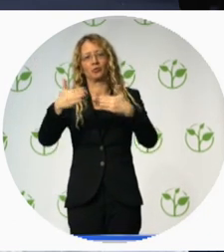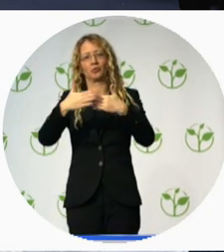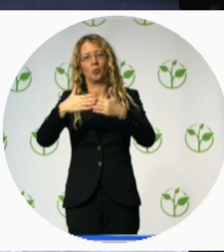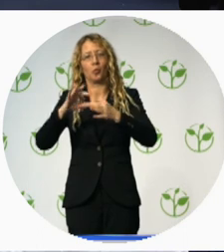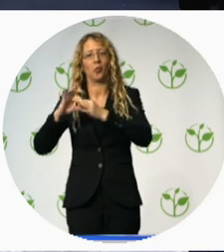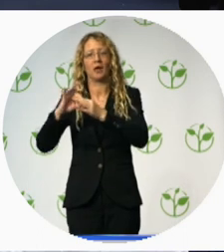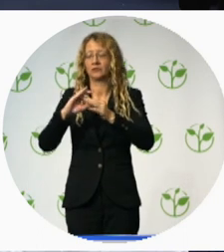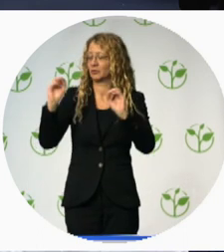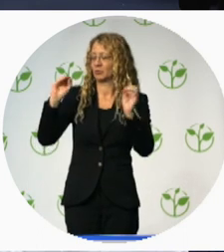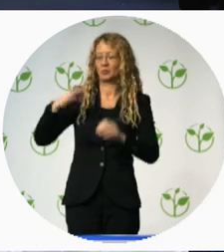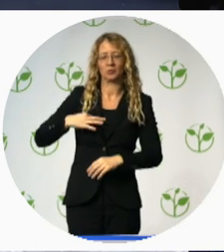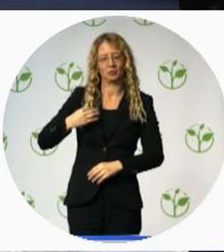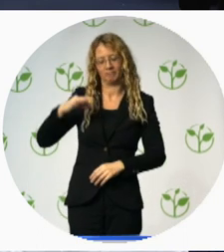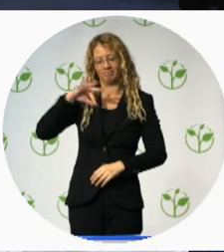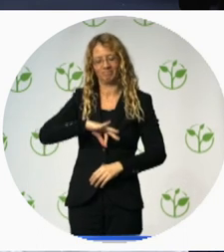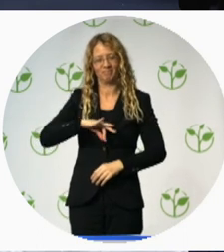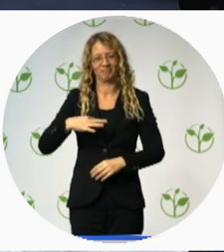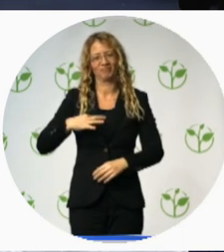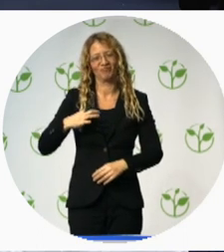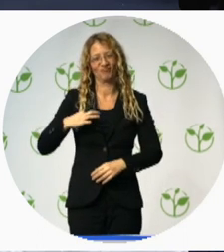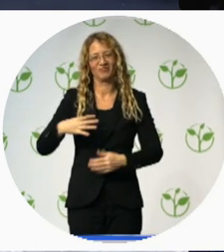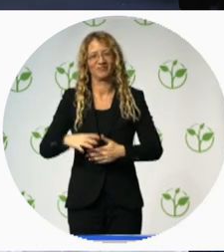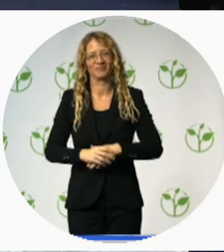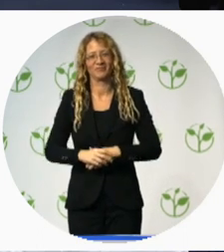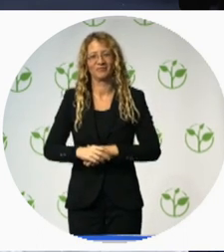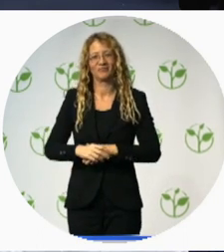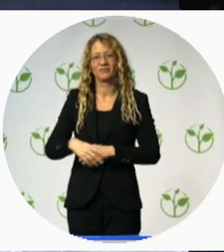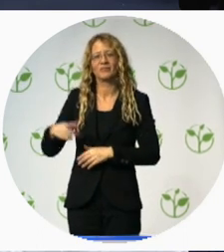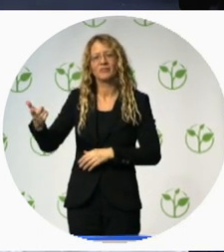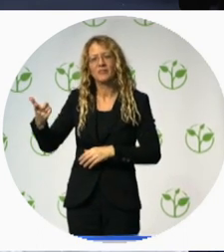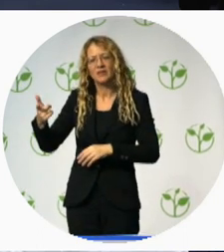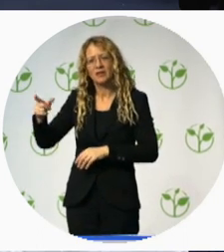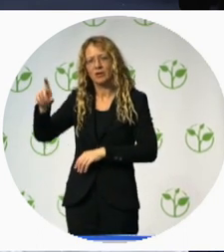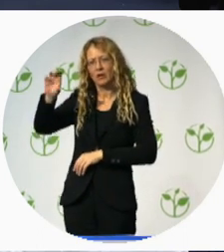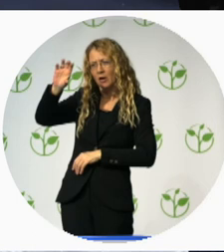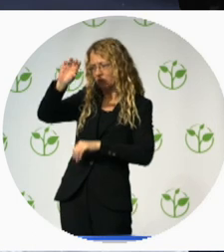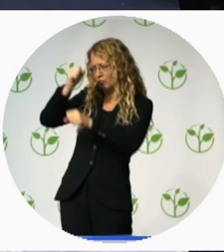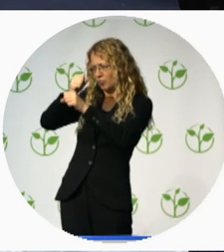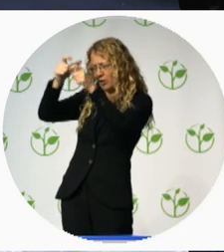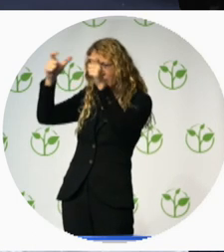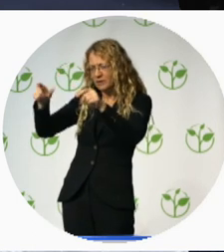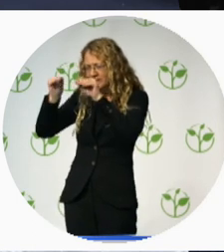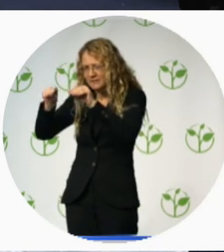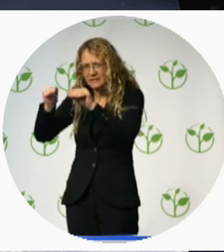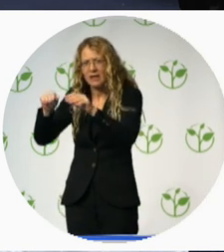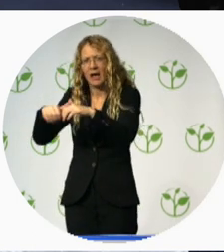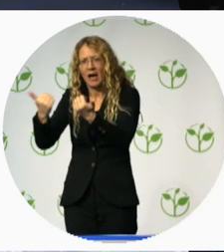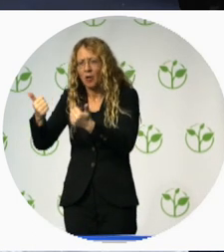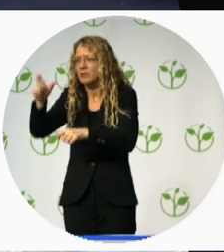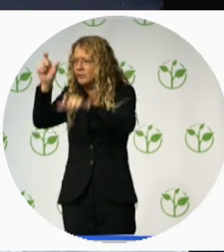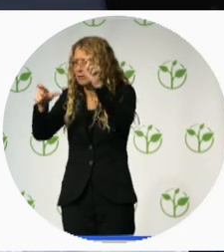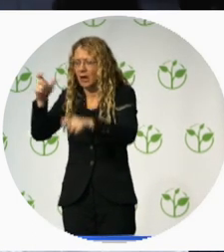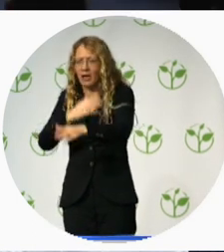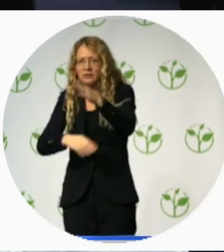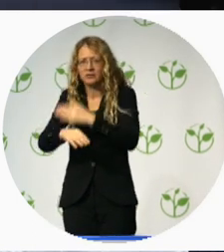Illinois. It teaches businesses how to succeed in providing services for people with disabilities and to empower the